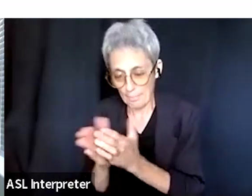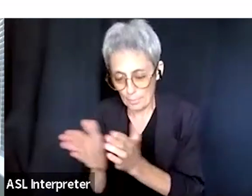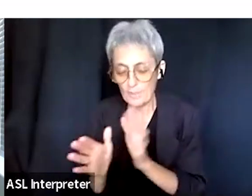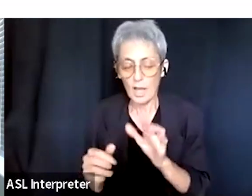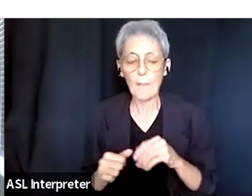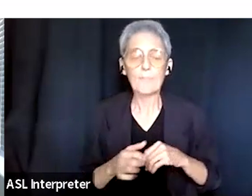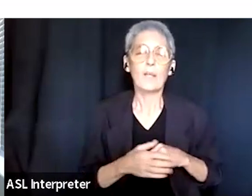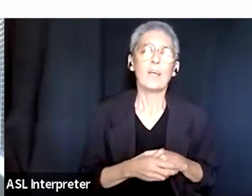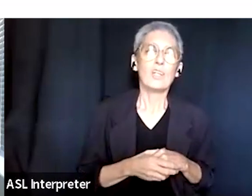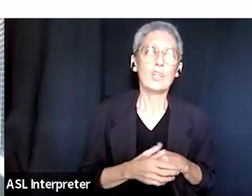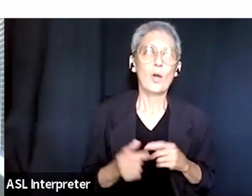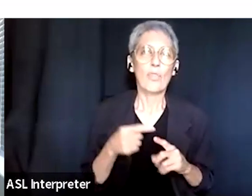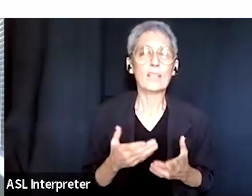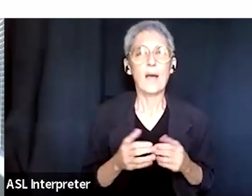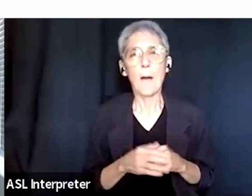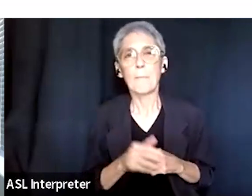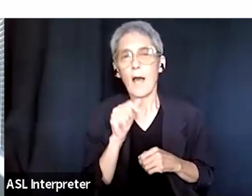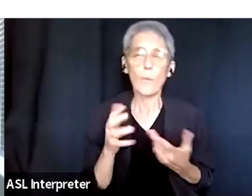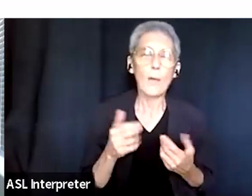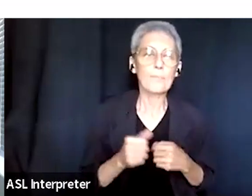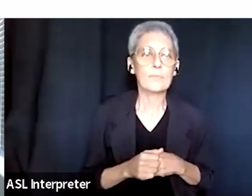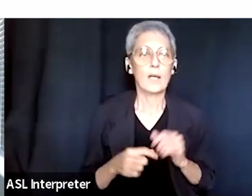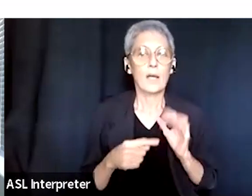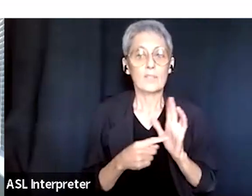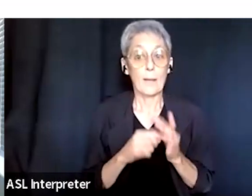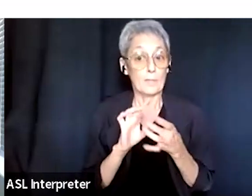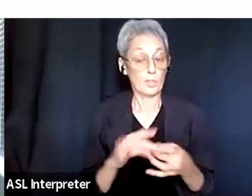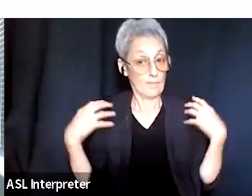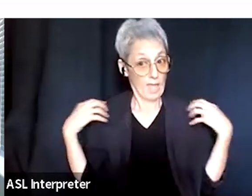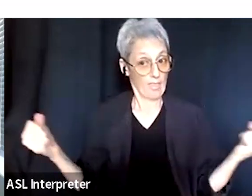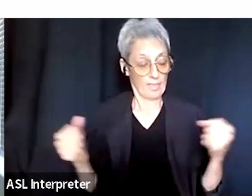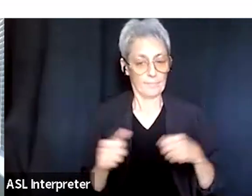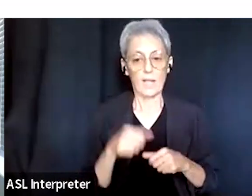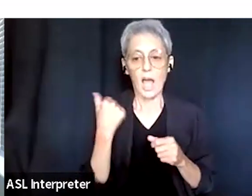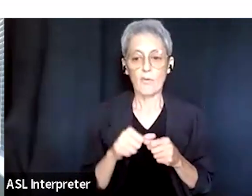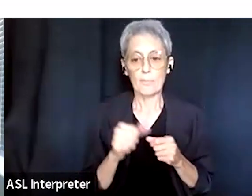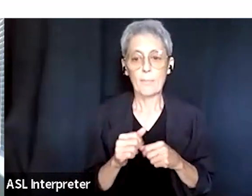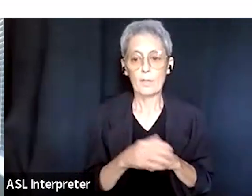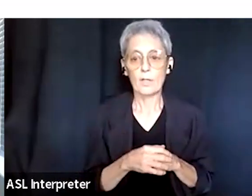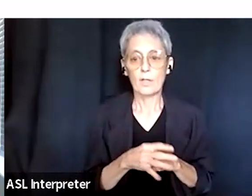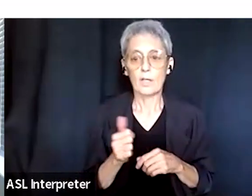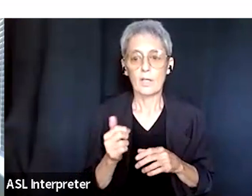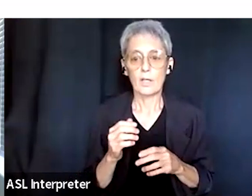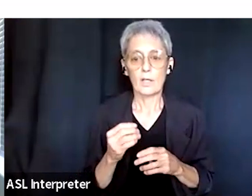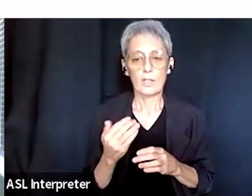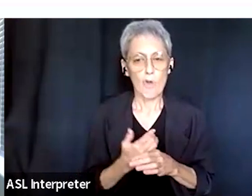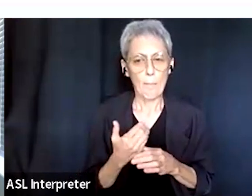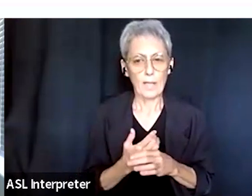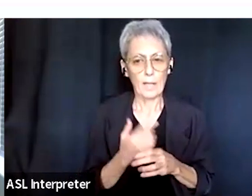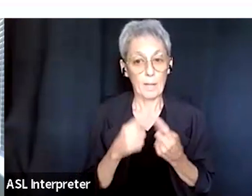Down to things not like, for example, in terms of health, I remember a troubling but effective image that